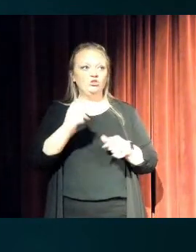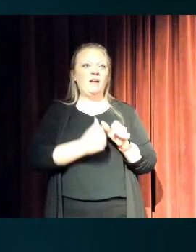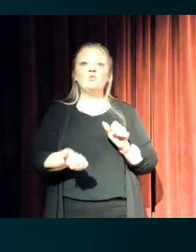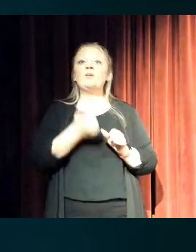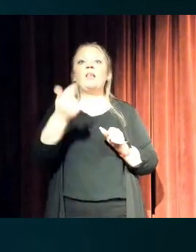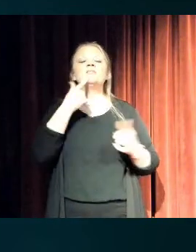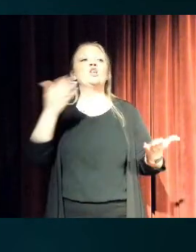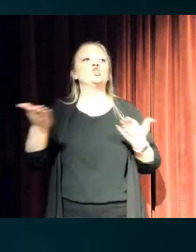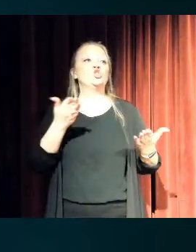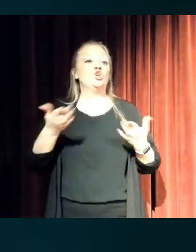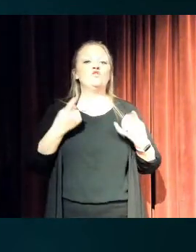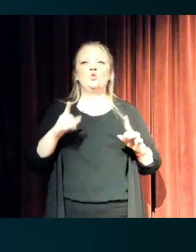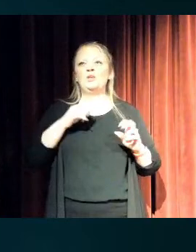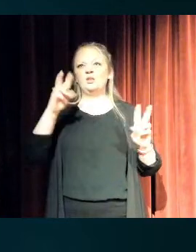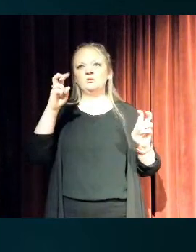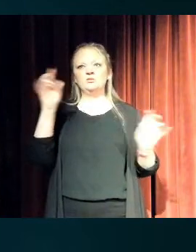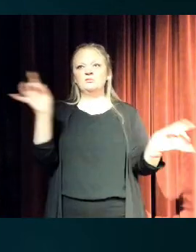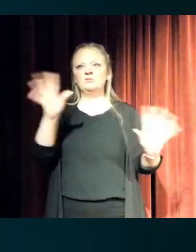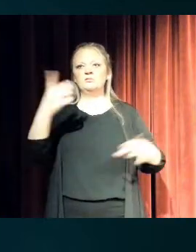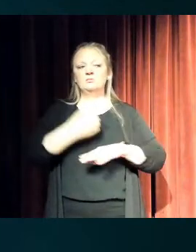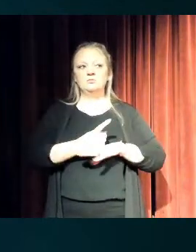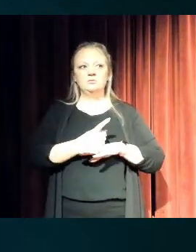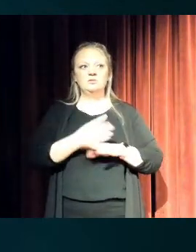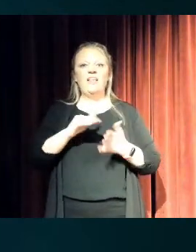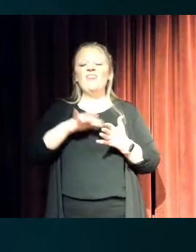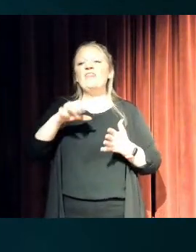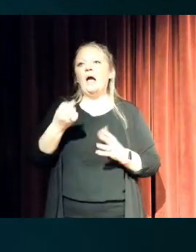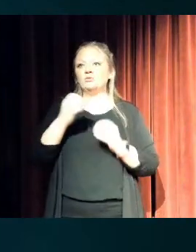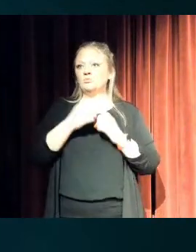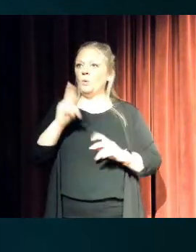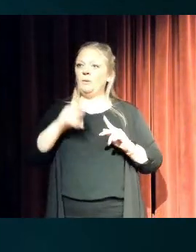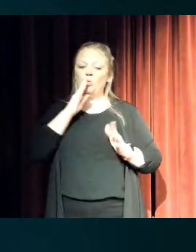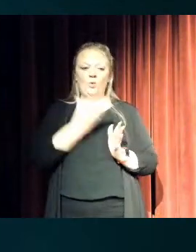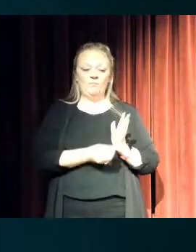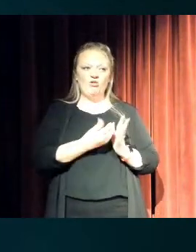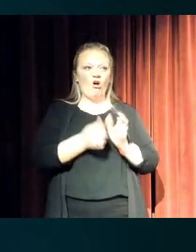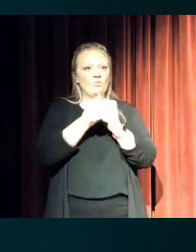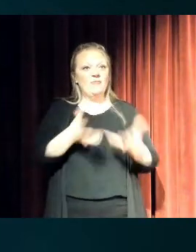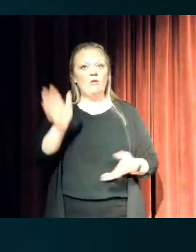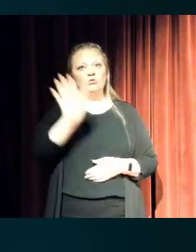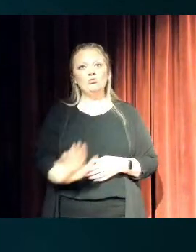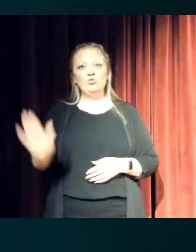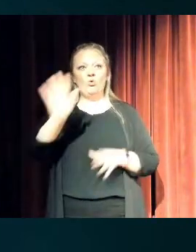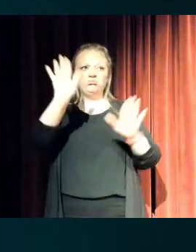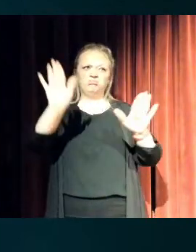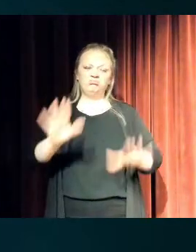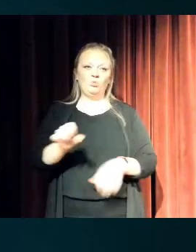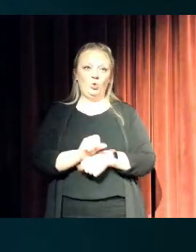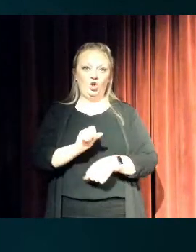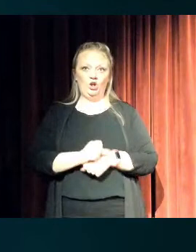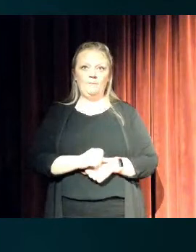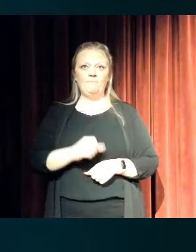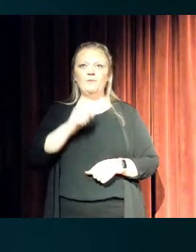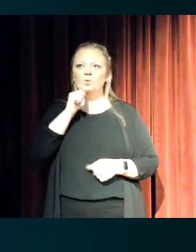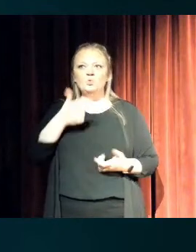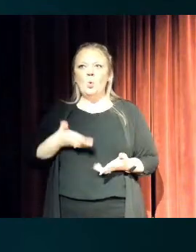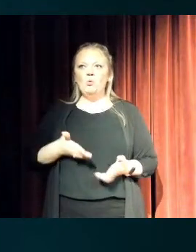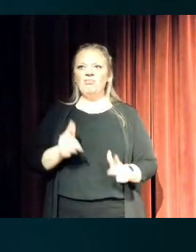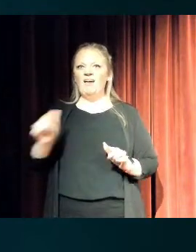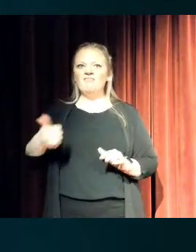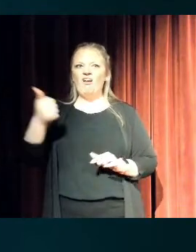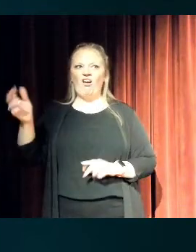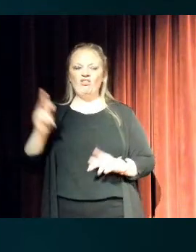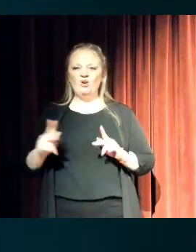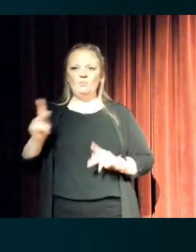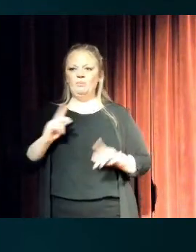days. Thousands more would have died in our community without your incredible work. Don't let others try to rewrite